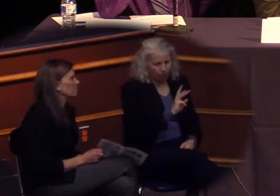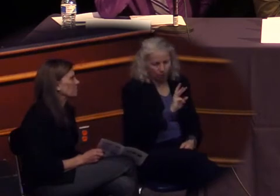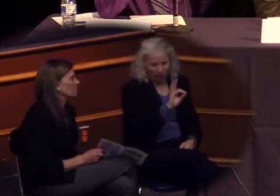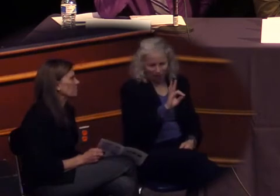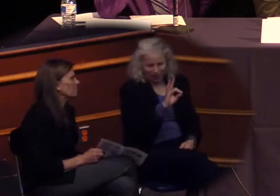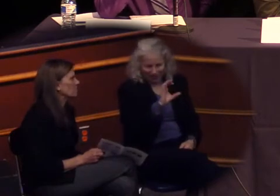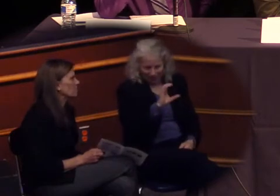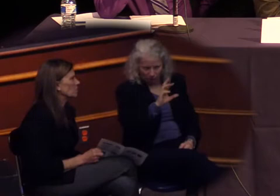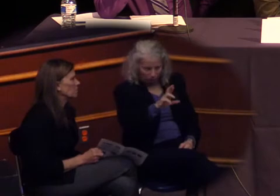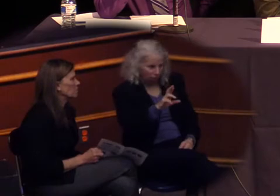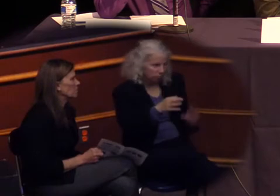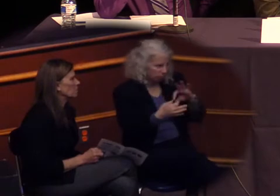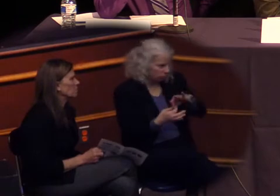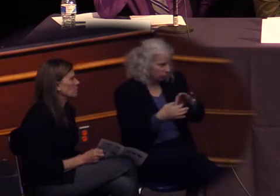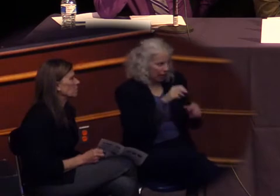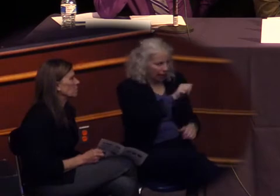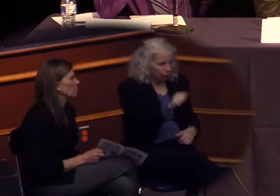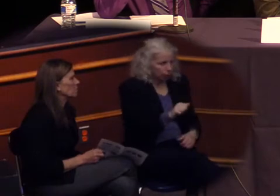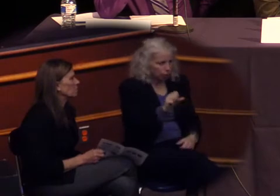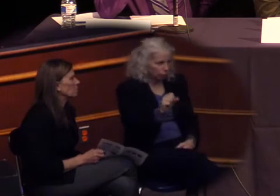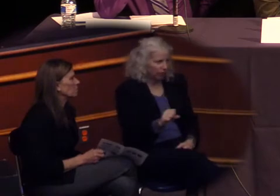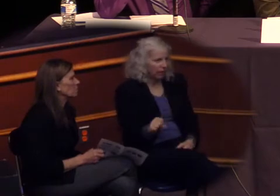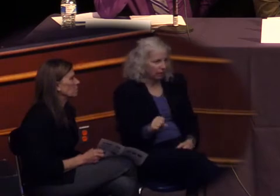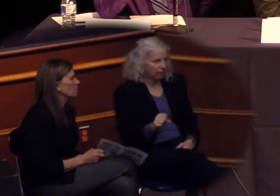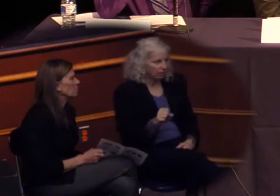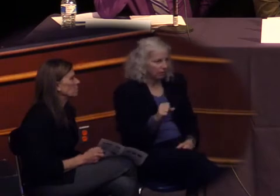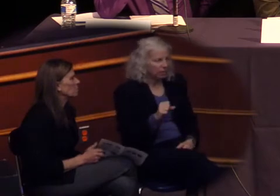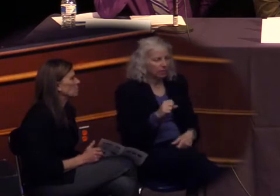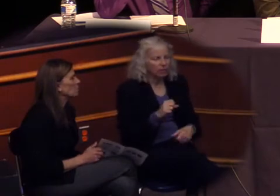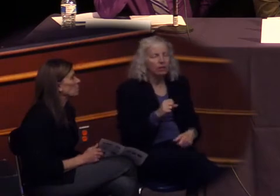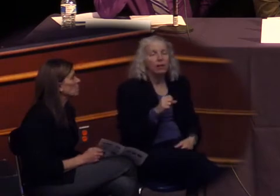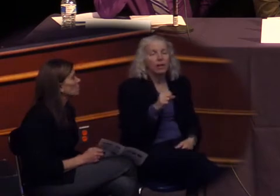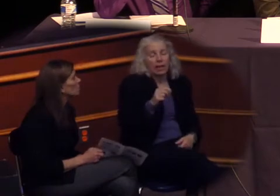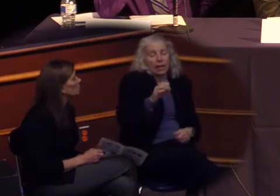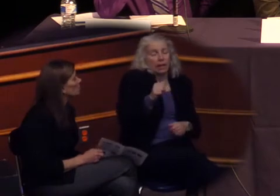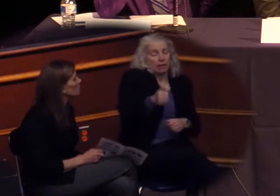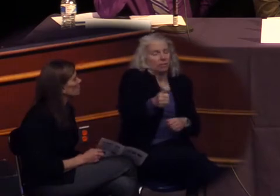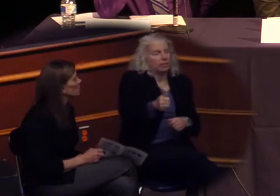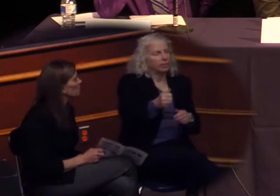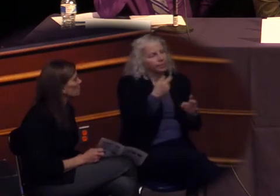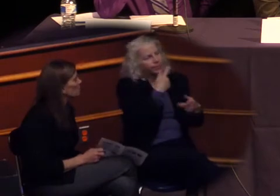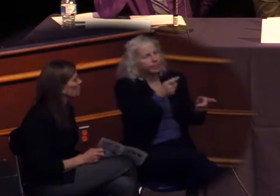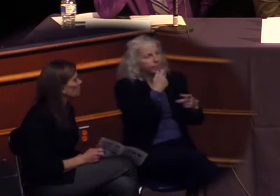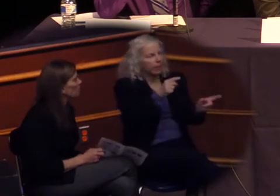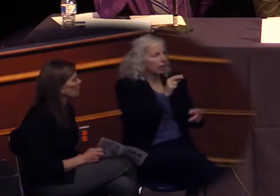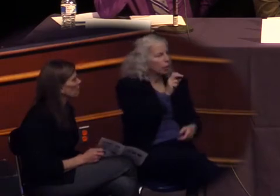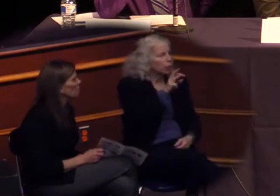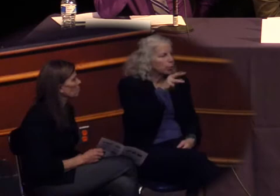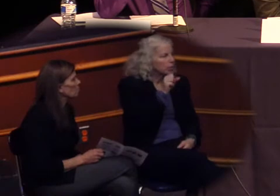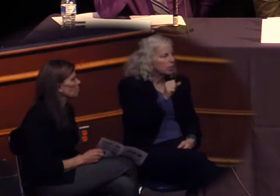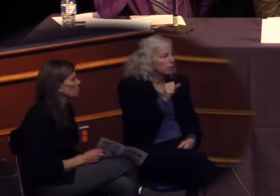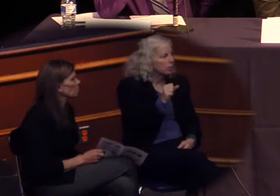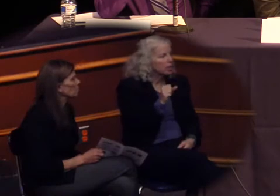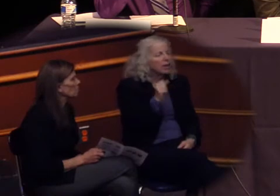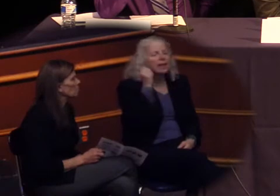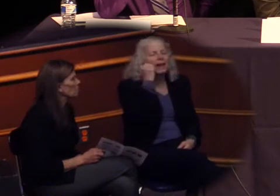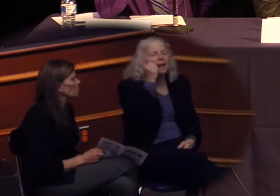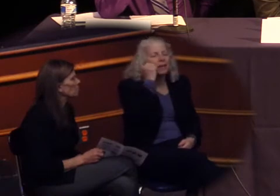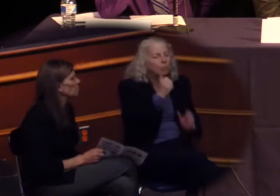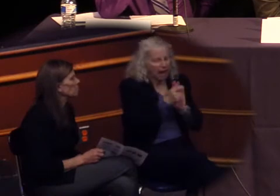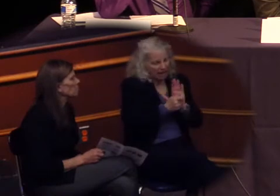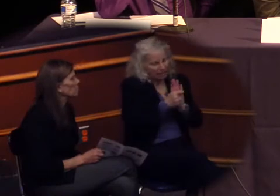NPR affiliate in Amherst and Springfield. In his news role, he's the primary local host for NPR's daily magazine, All Things